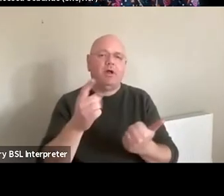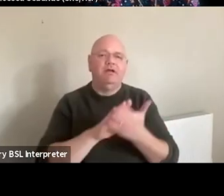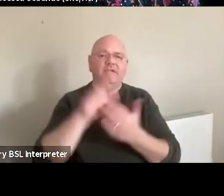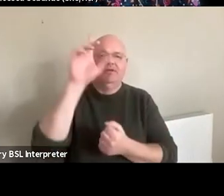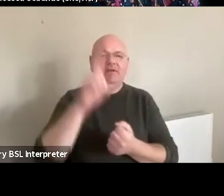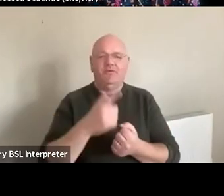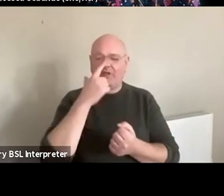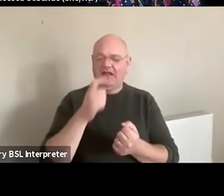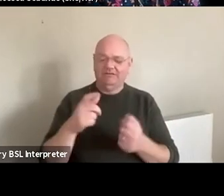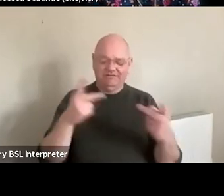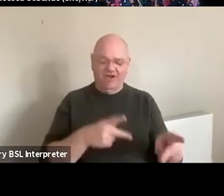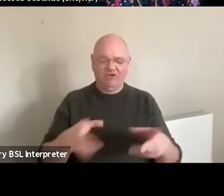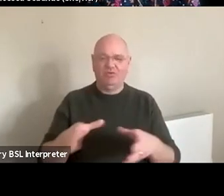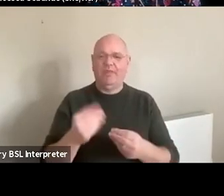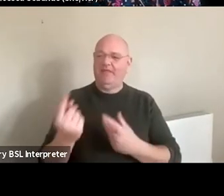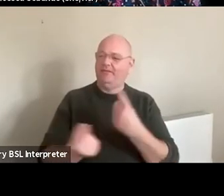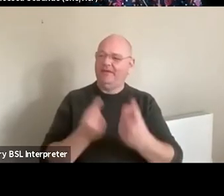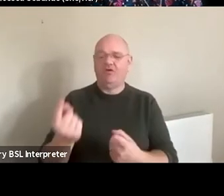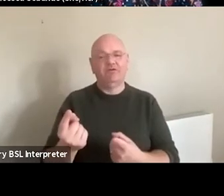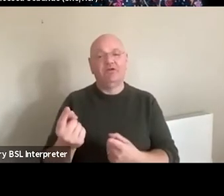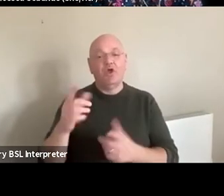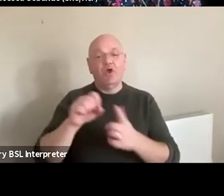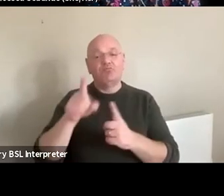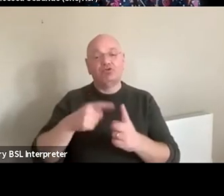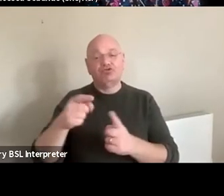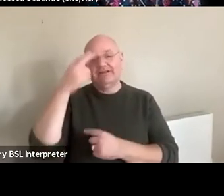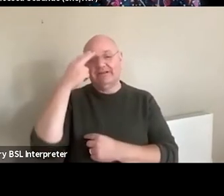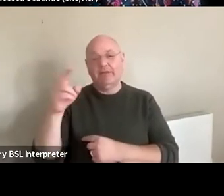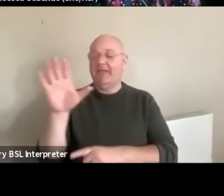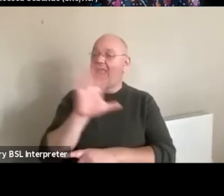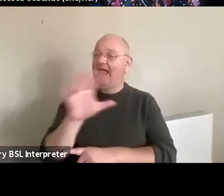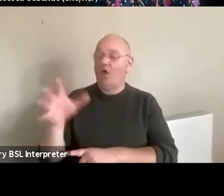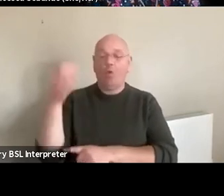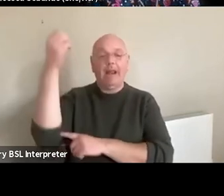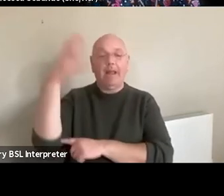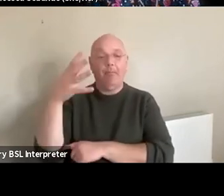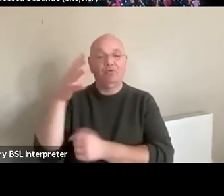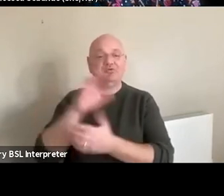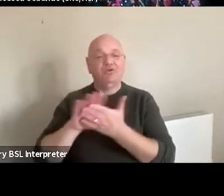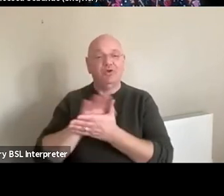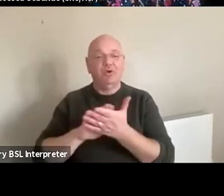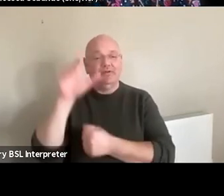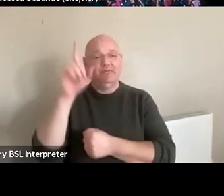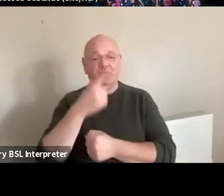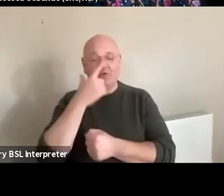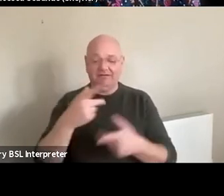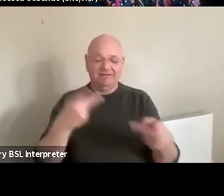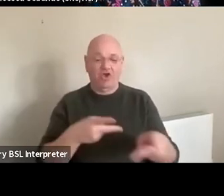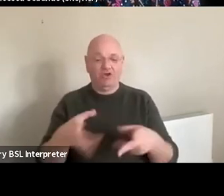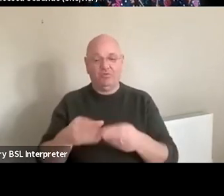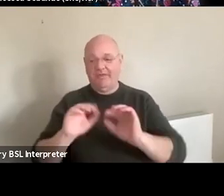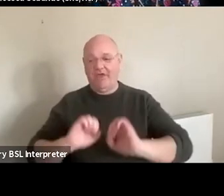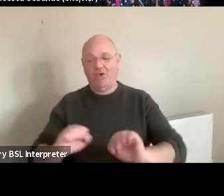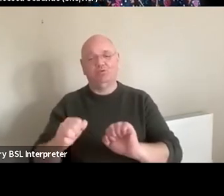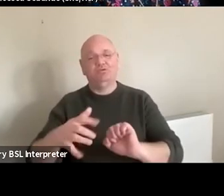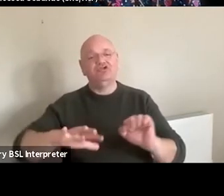And that project is called Hello Lamppost. So dancing with their own shadows, you know, underneath a lamppost, beautiful. And that was a couple of years